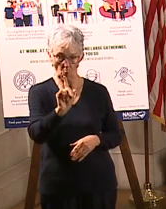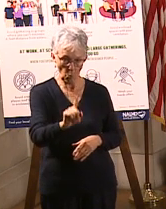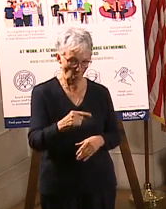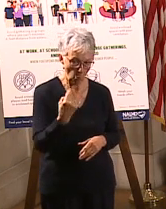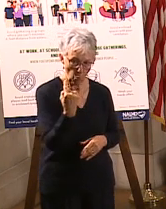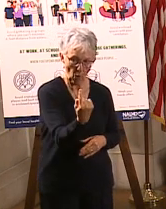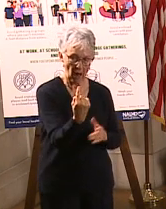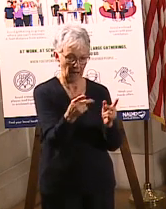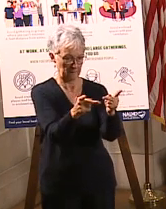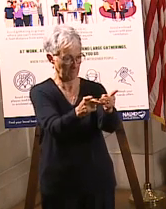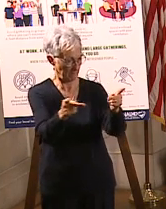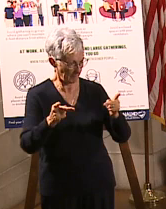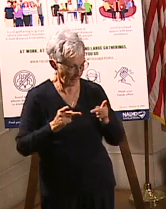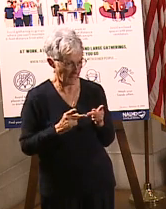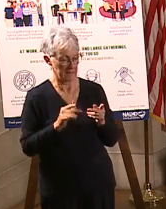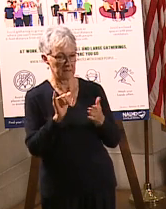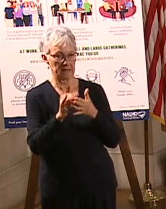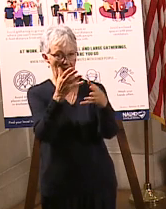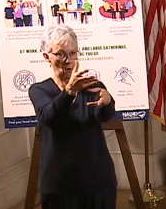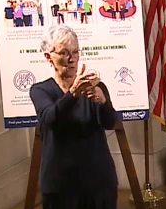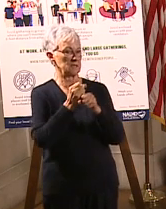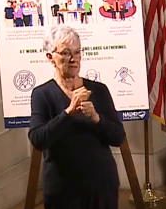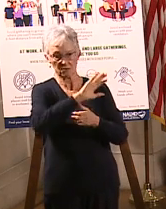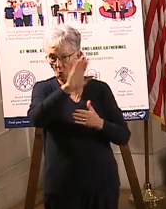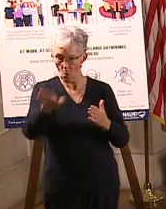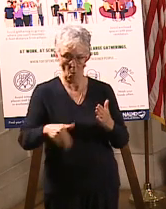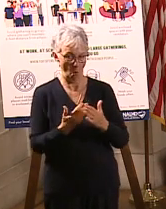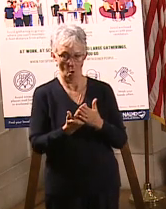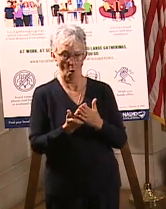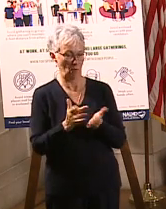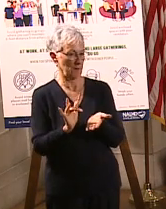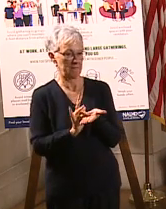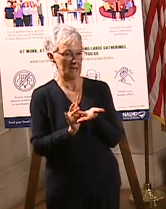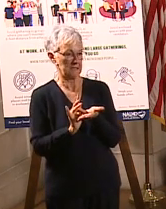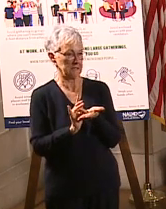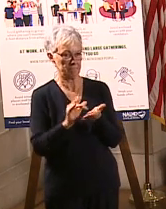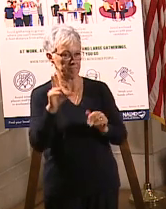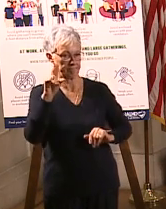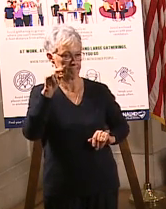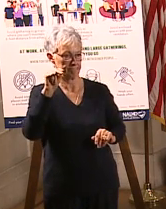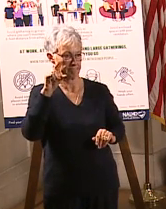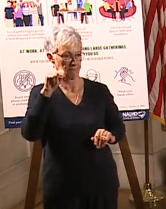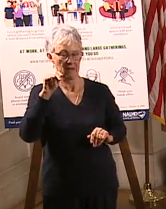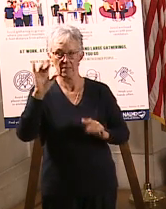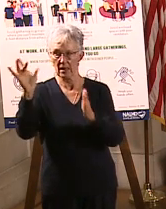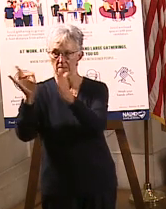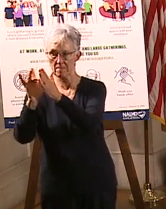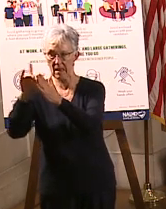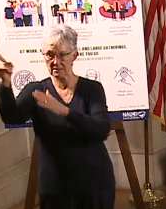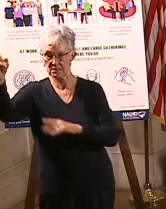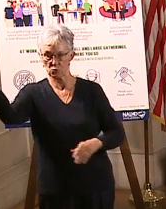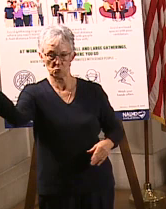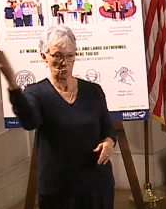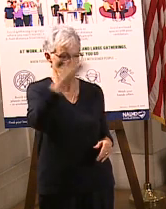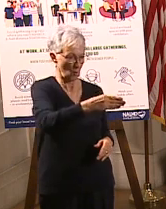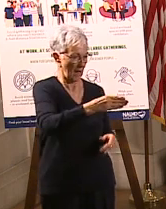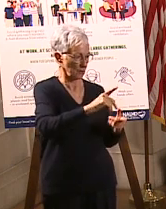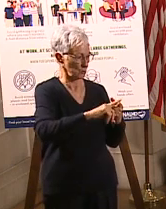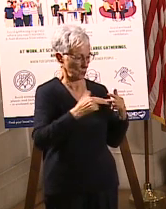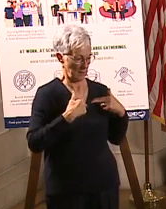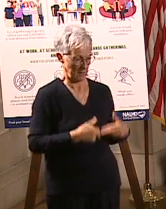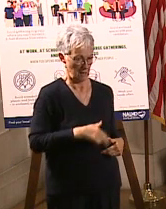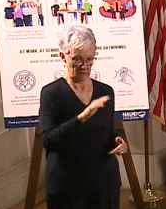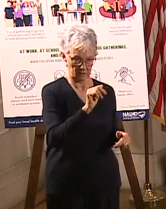central location within the state that receives all the vaccine product. The allocations go to healthcare systems, local health departments, and